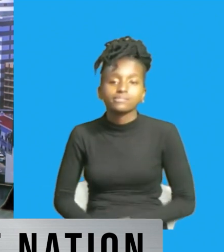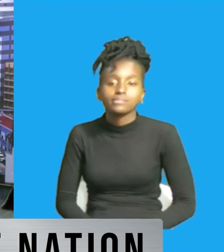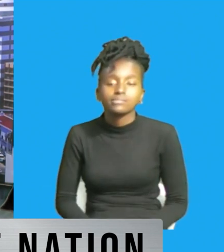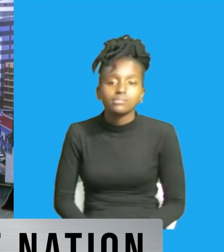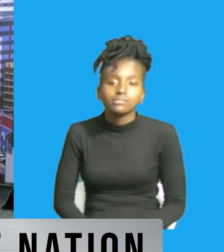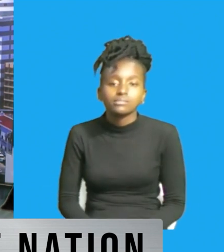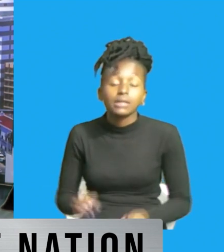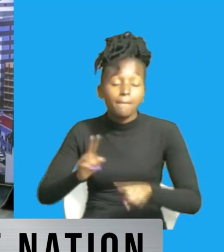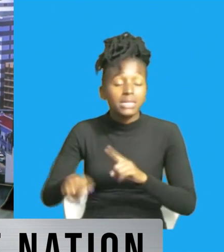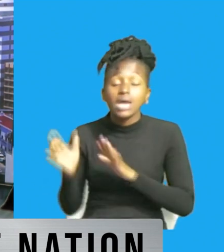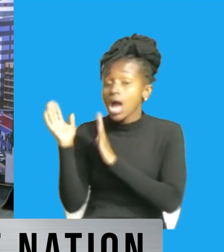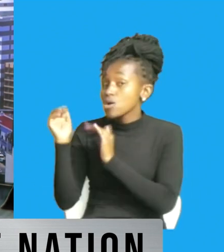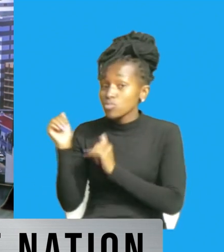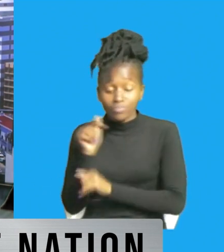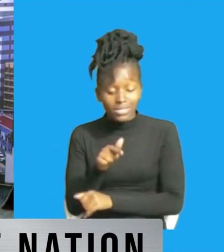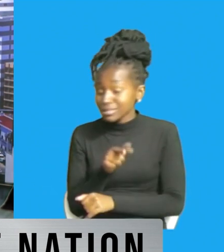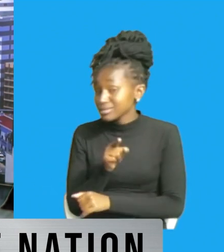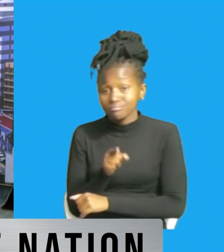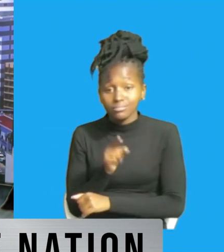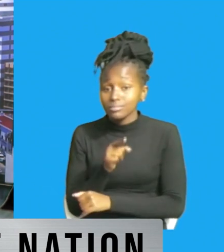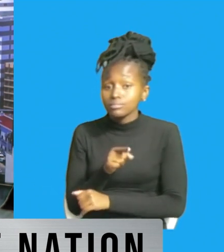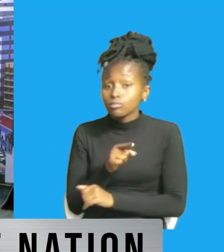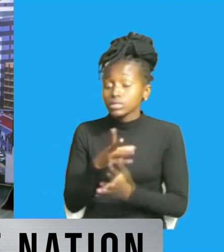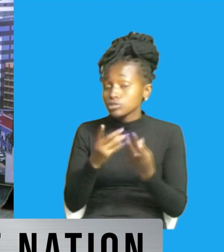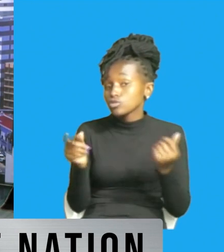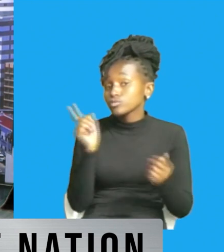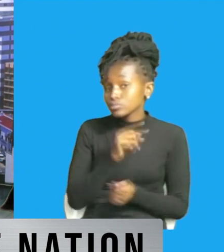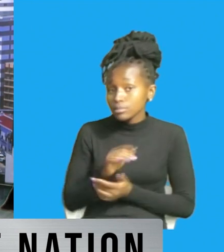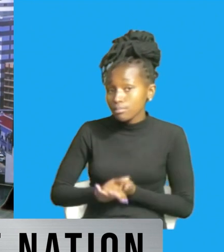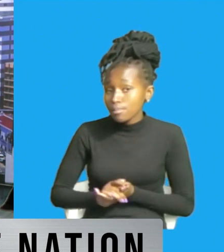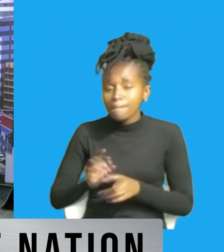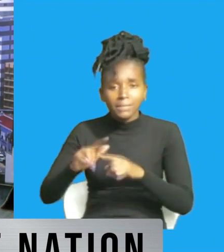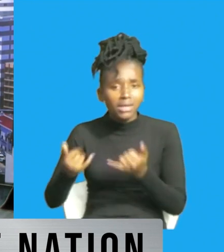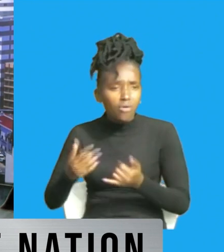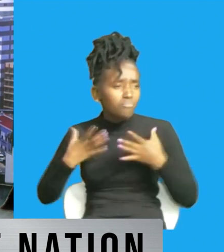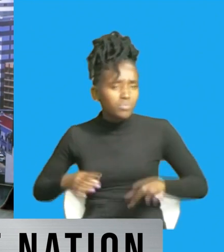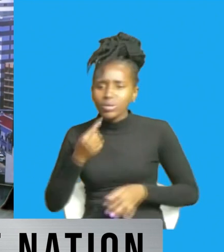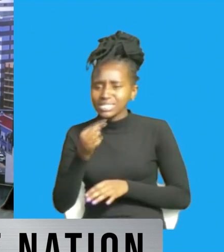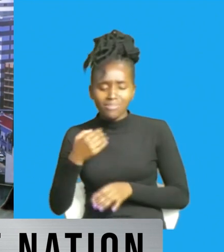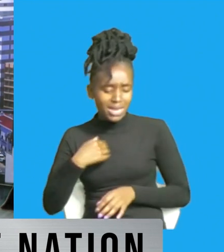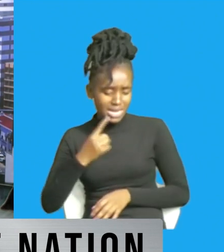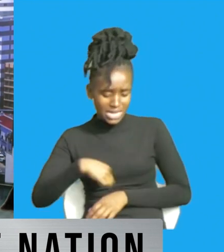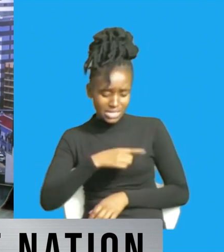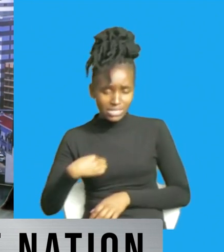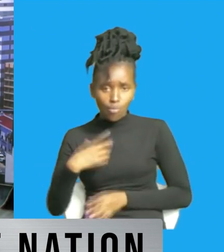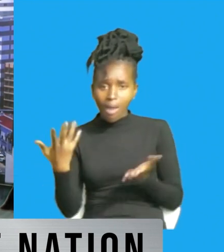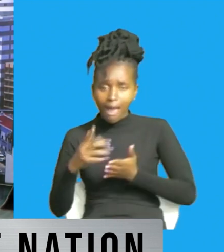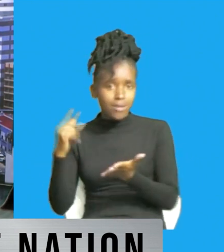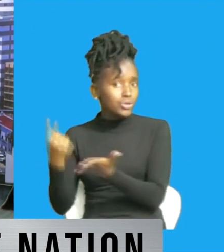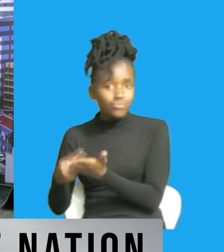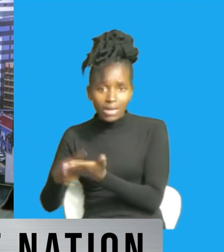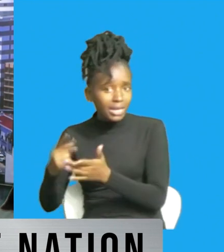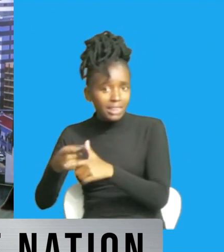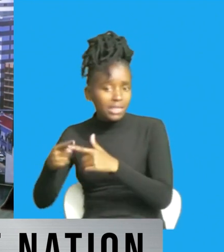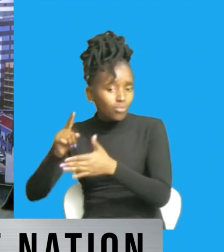can be sorted. But someone will argue that they have been found guilty across the borders. As long as they are